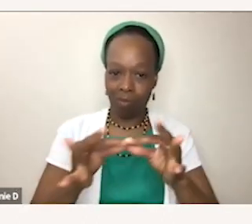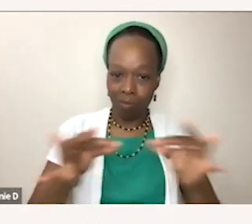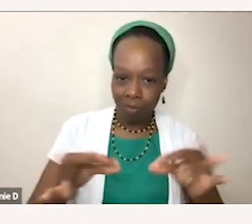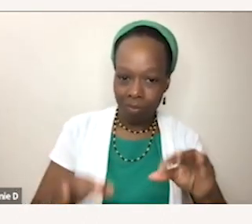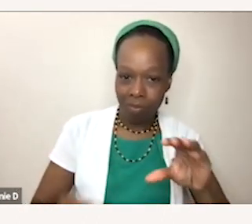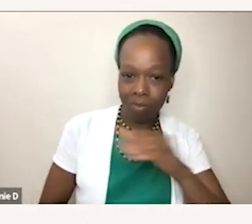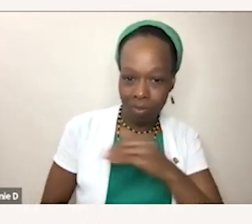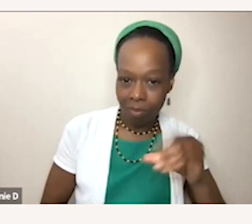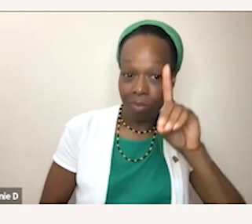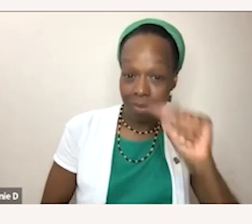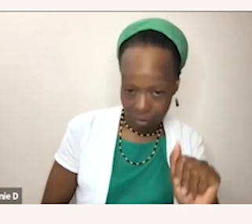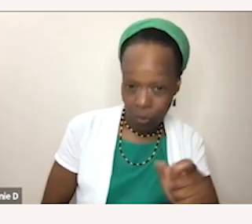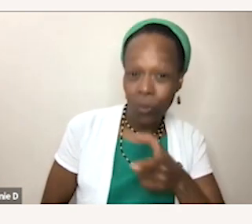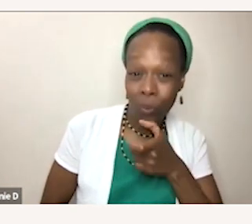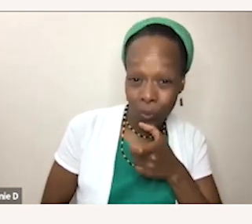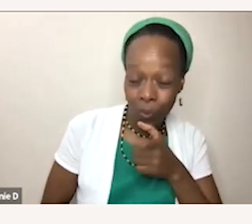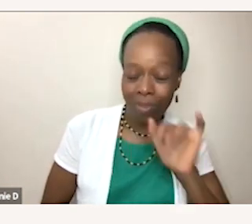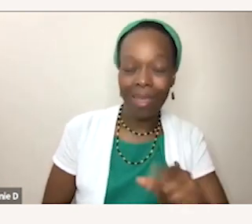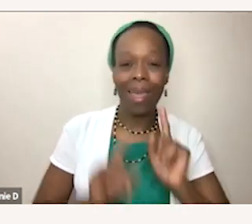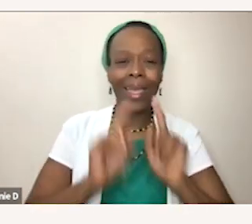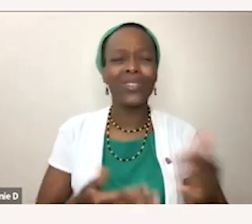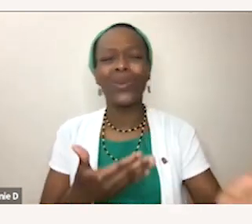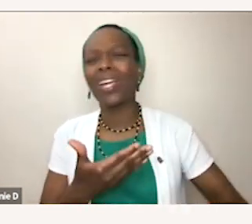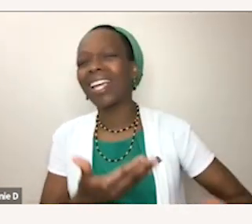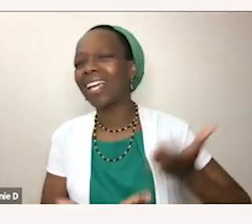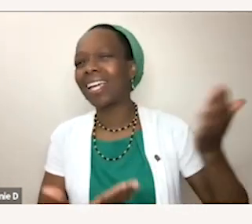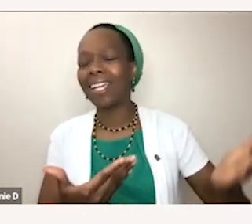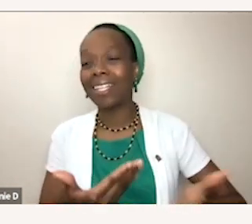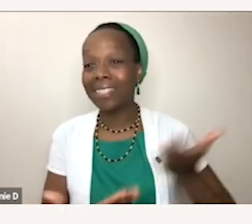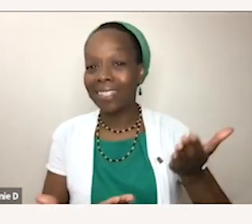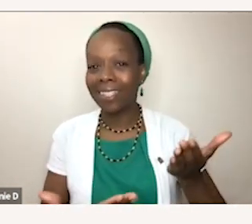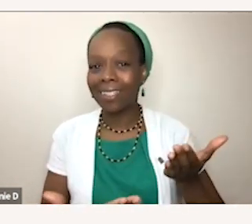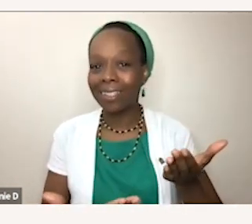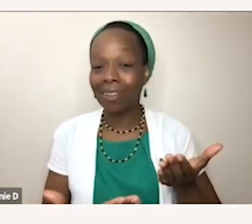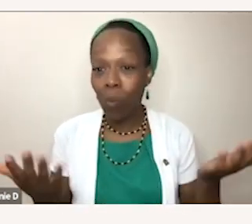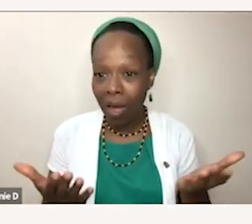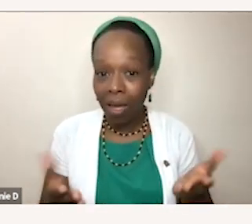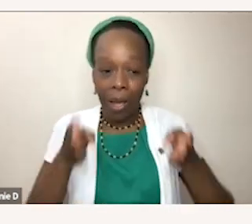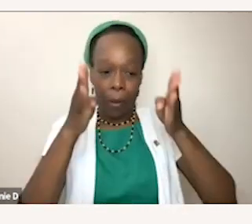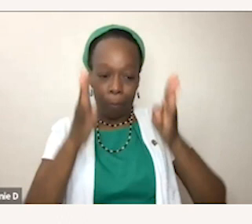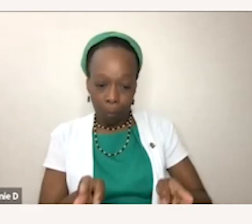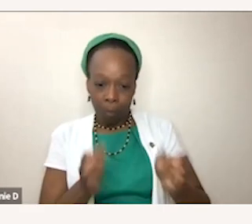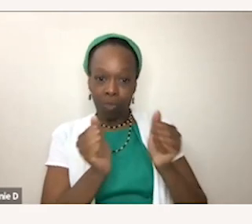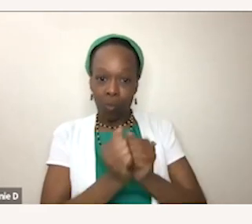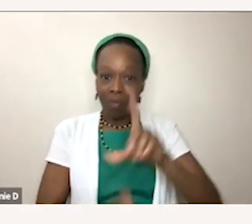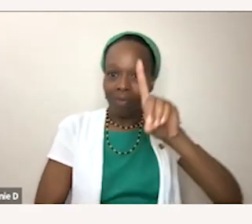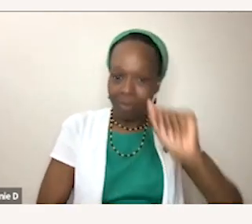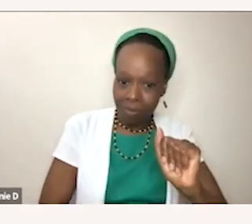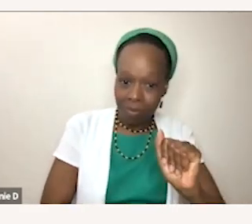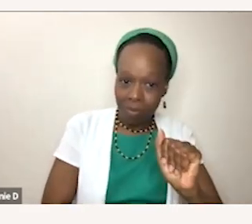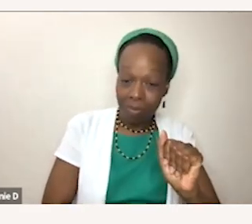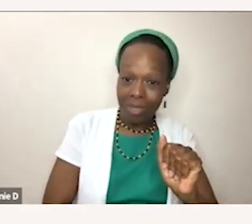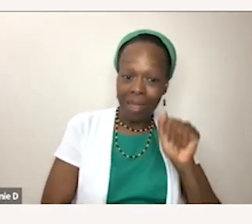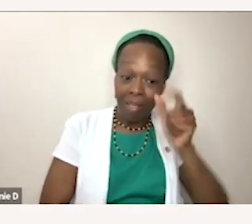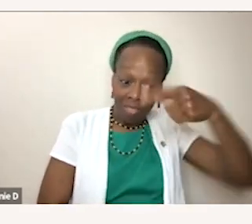exceptionally easy answer, and that is people with disabilities. Conversation should be guided